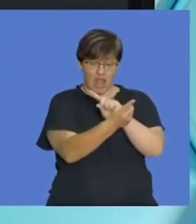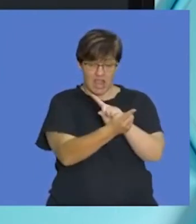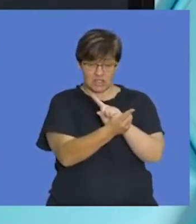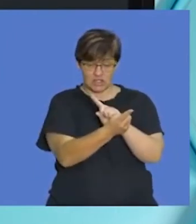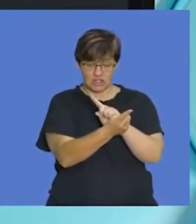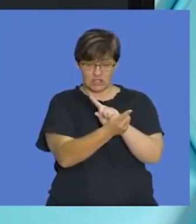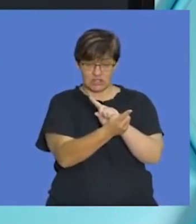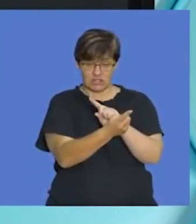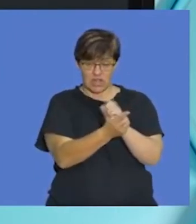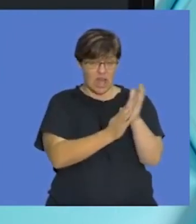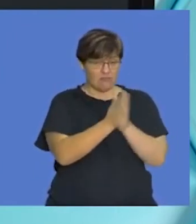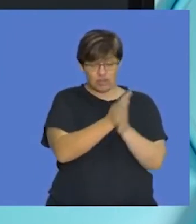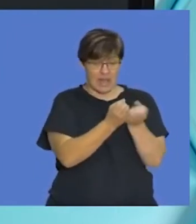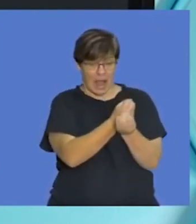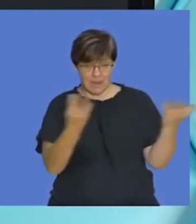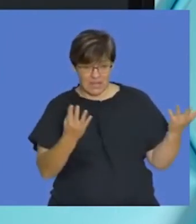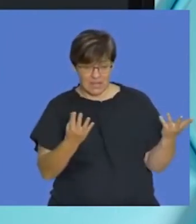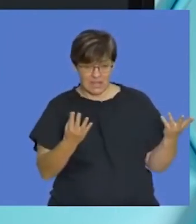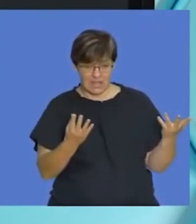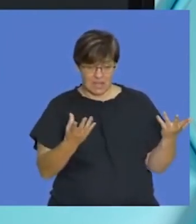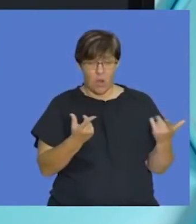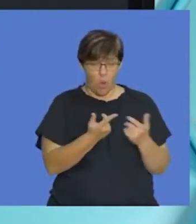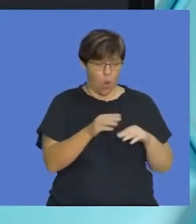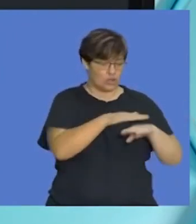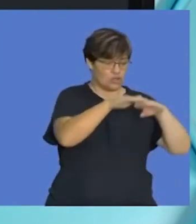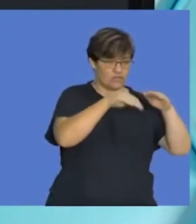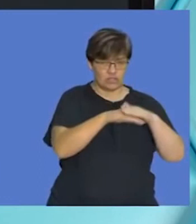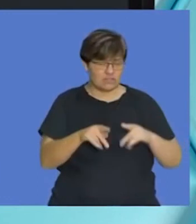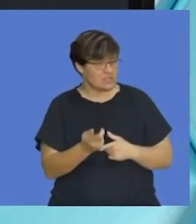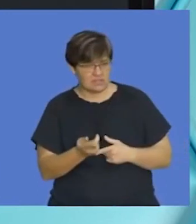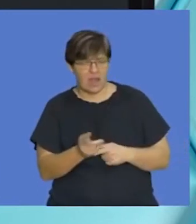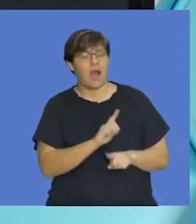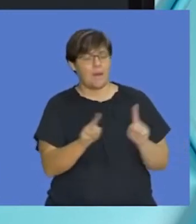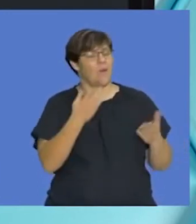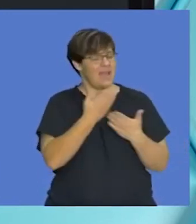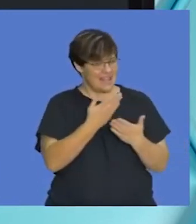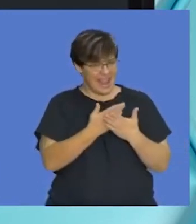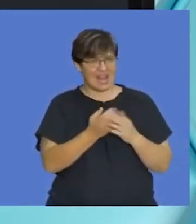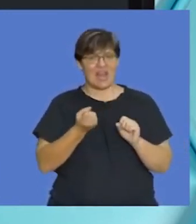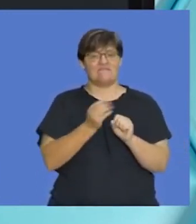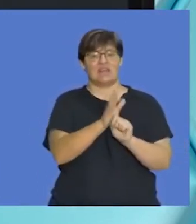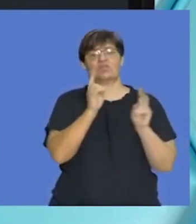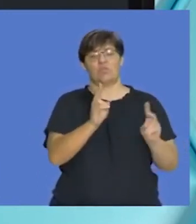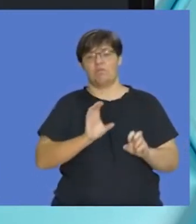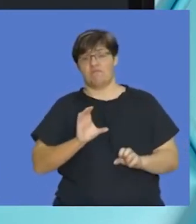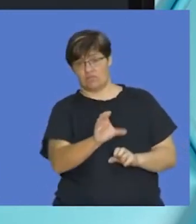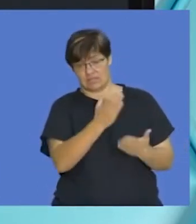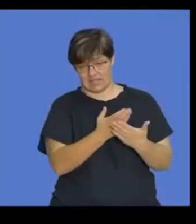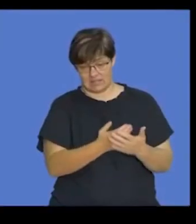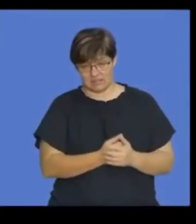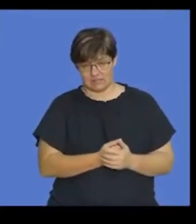the coefficient because of the type of surfaces, but we absolutely can affect the normal force.